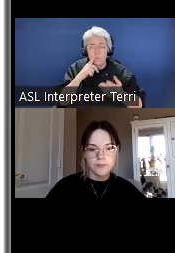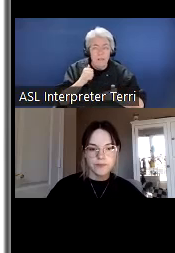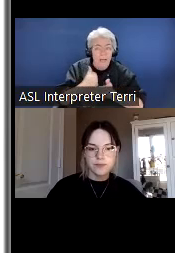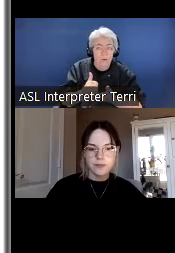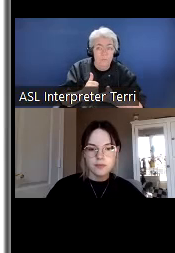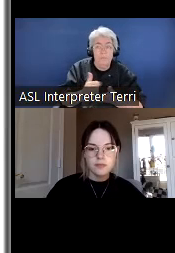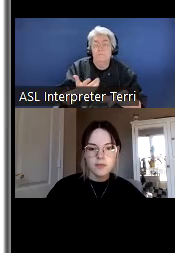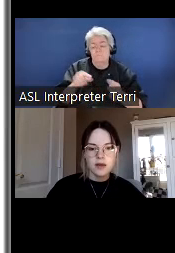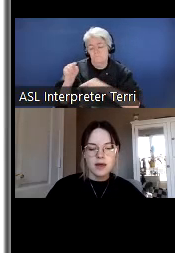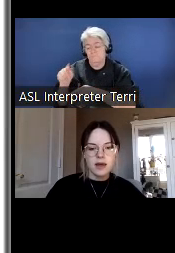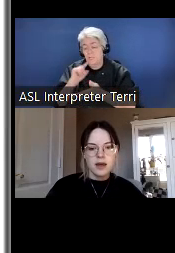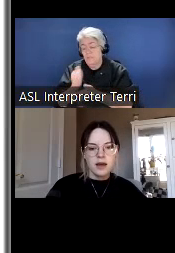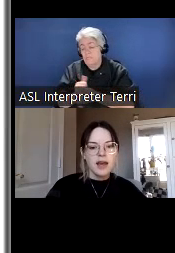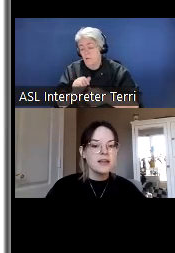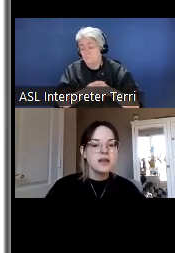that.